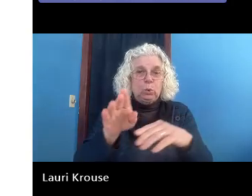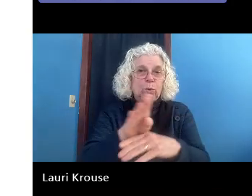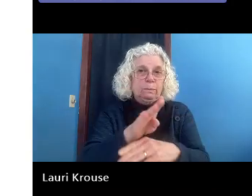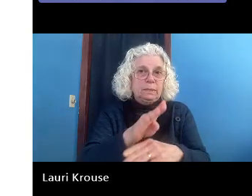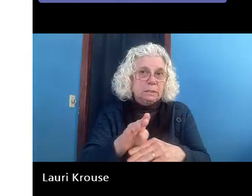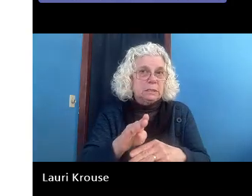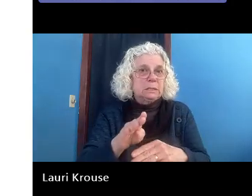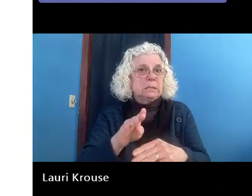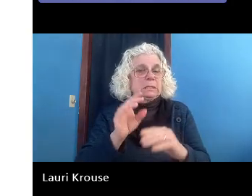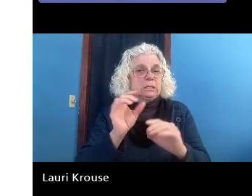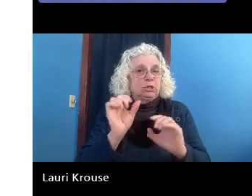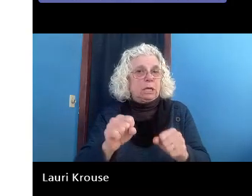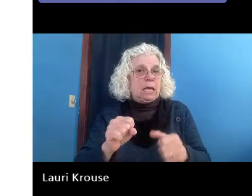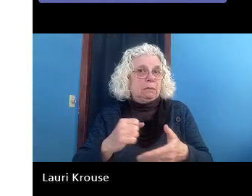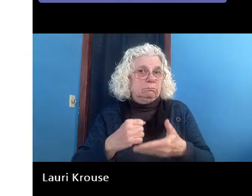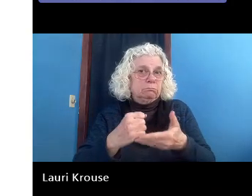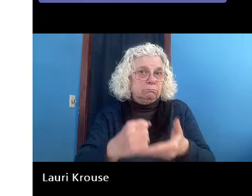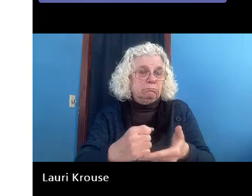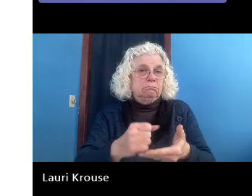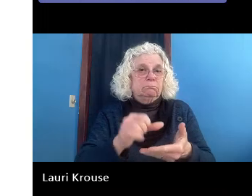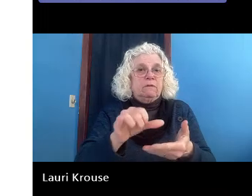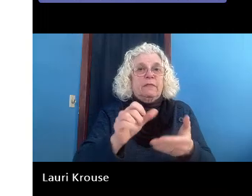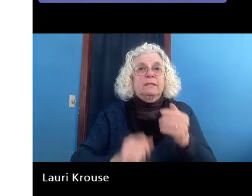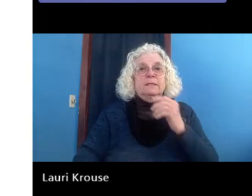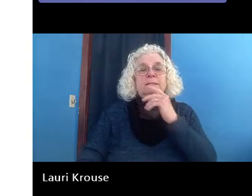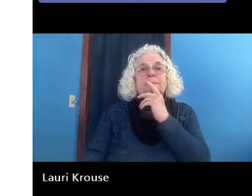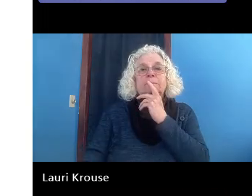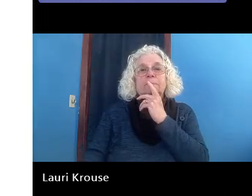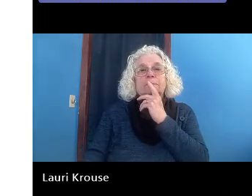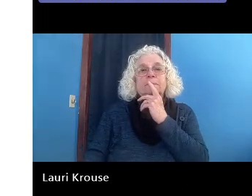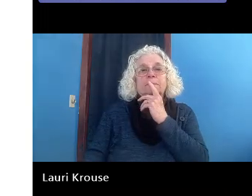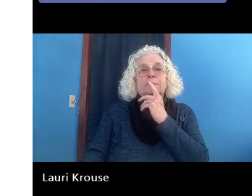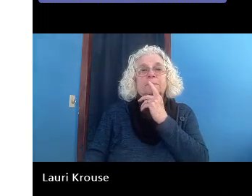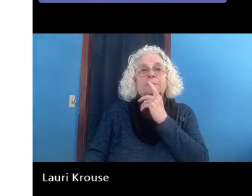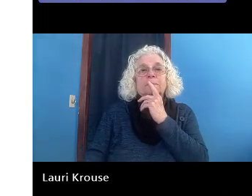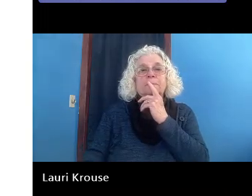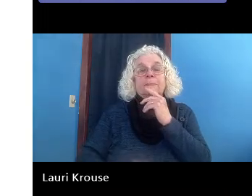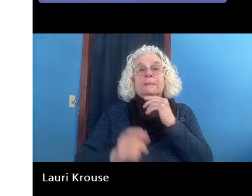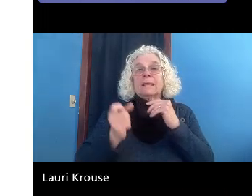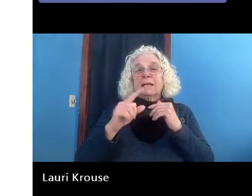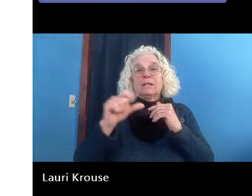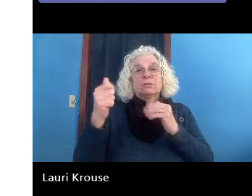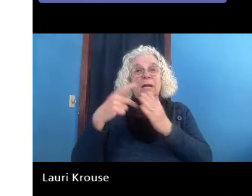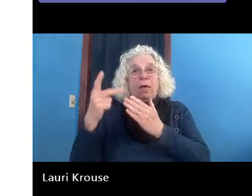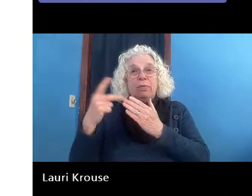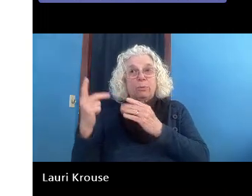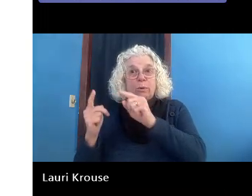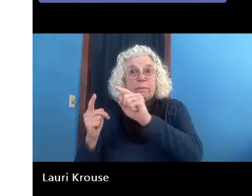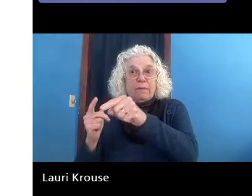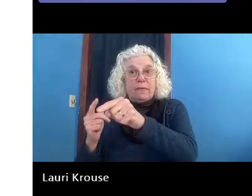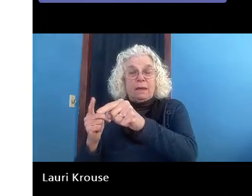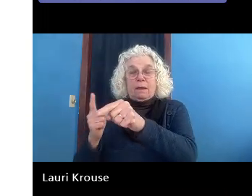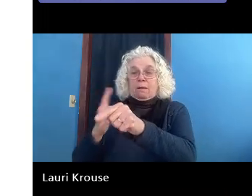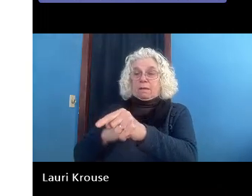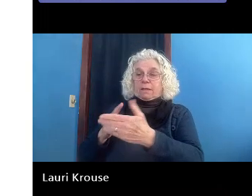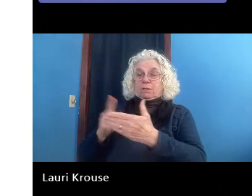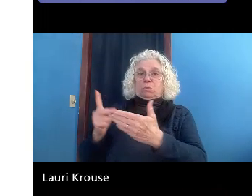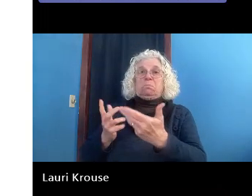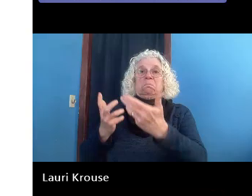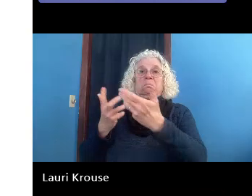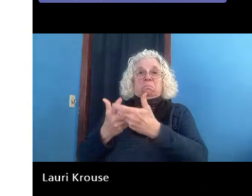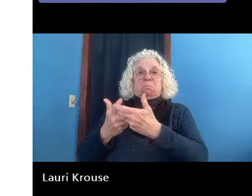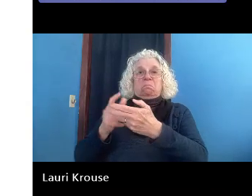be encouraged to apply for this. But also, we're compatible with other programs that are out there. So, programs such as